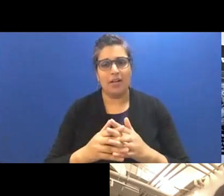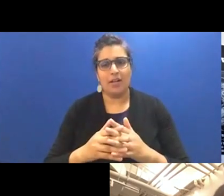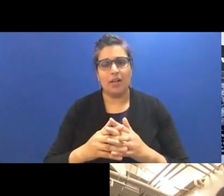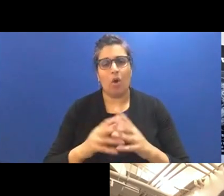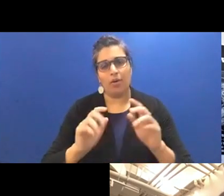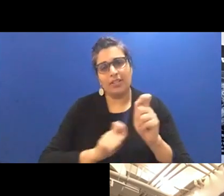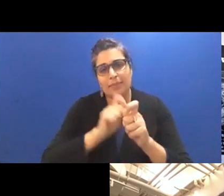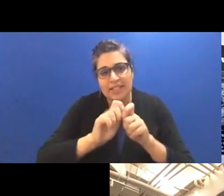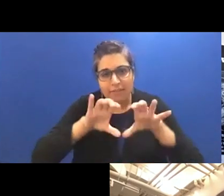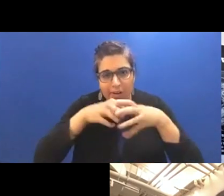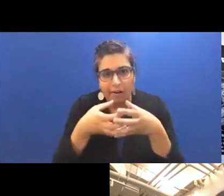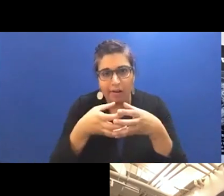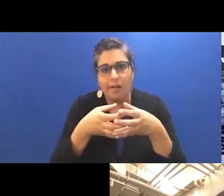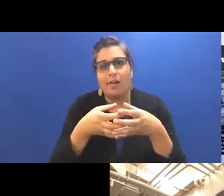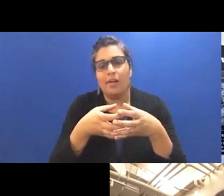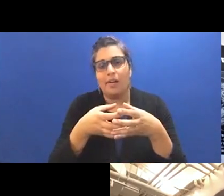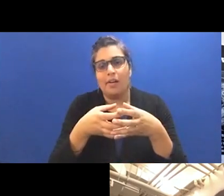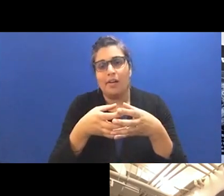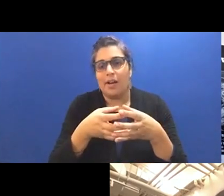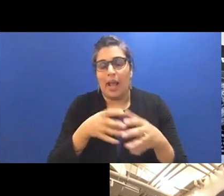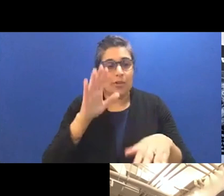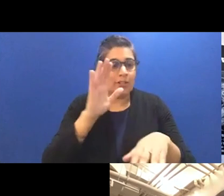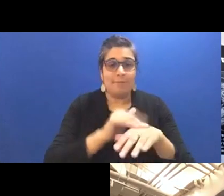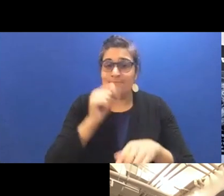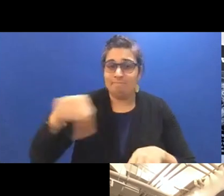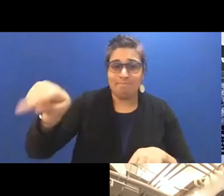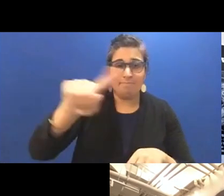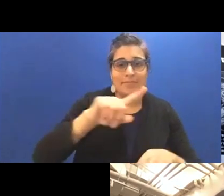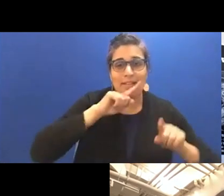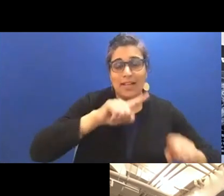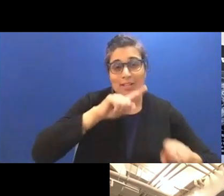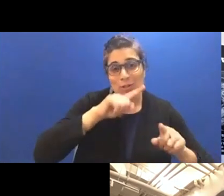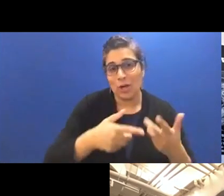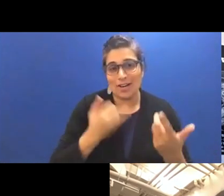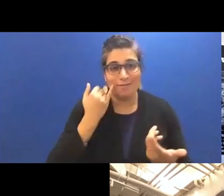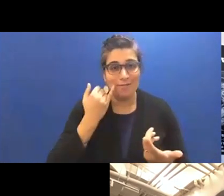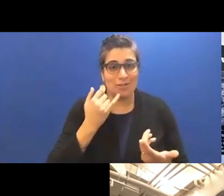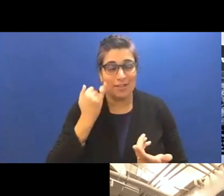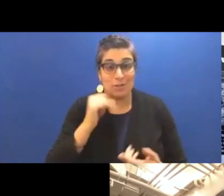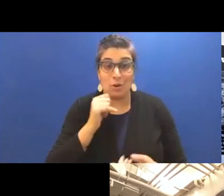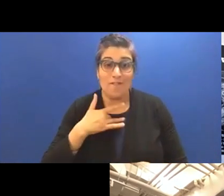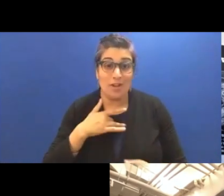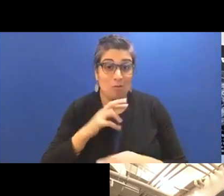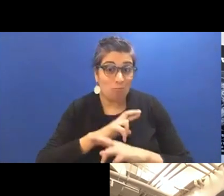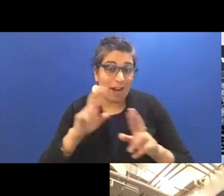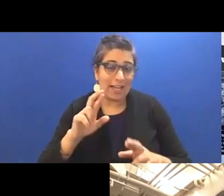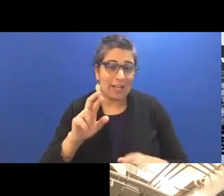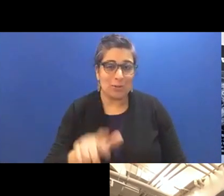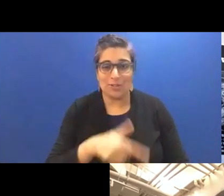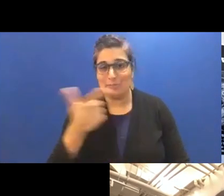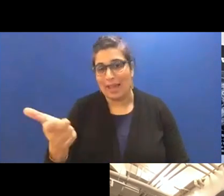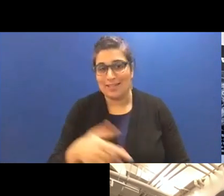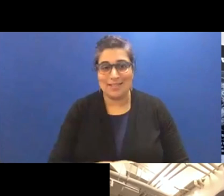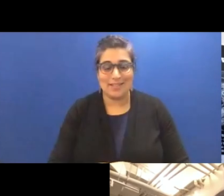Asian Americans? And I'll just call on people and they can answer. And if you don't feel ready, you can just always pass. And just